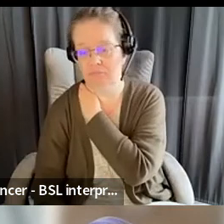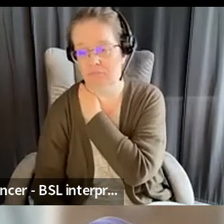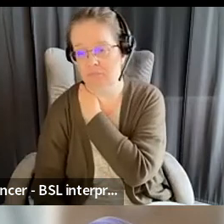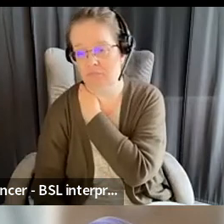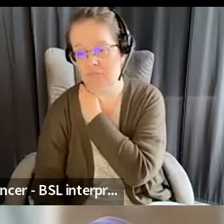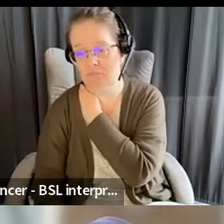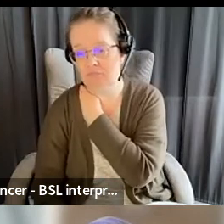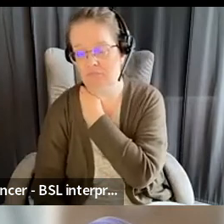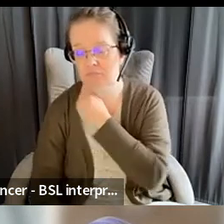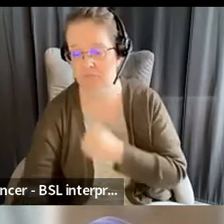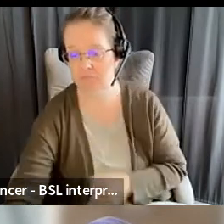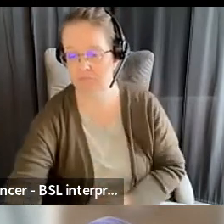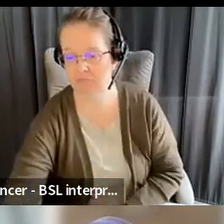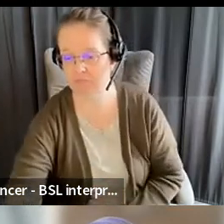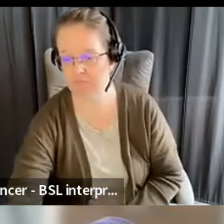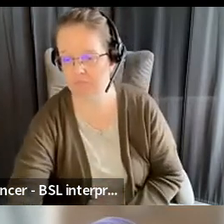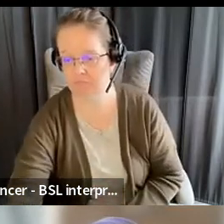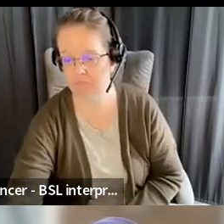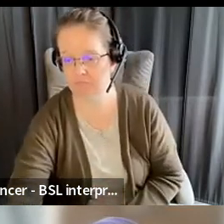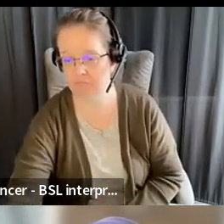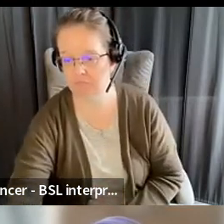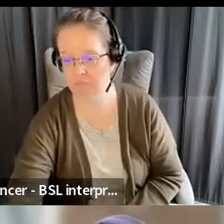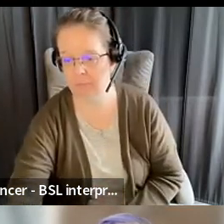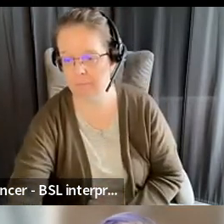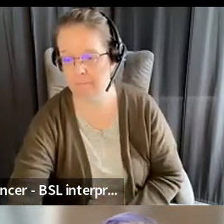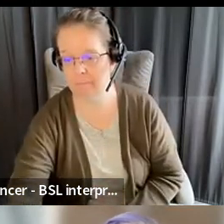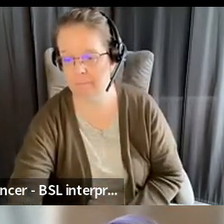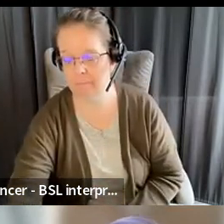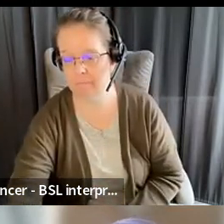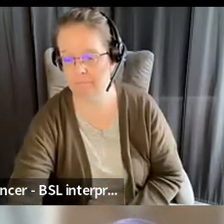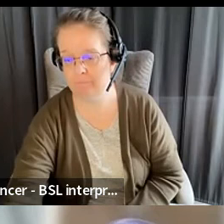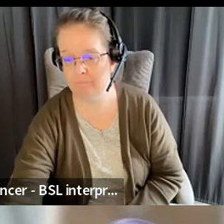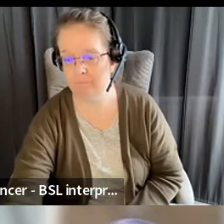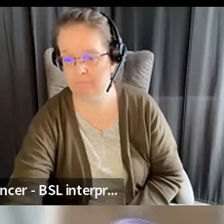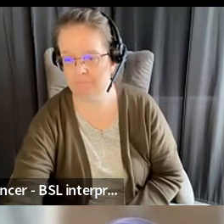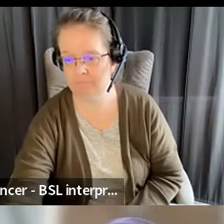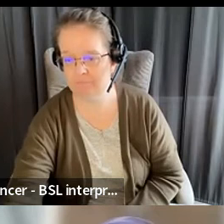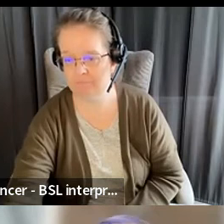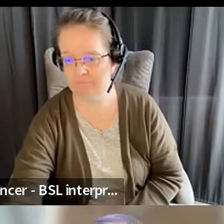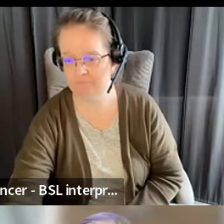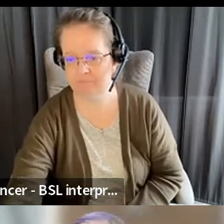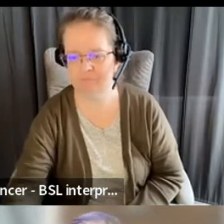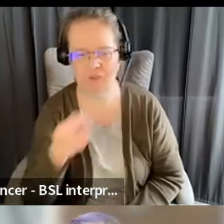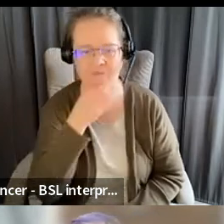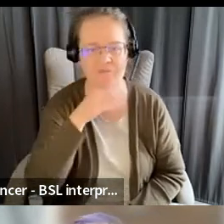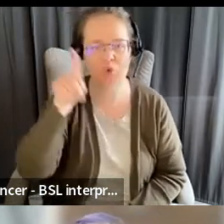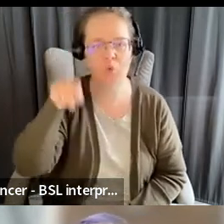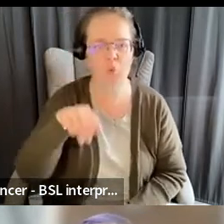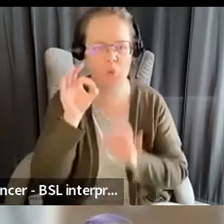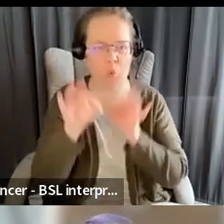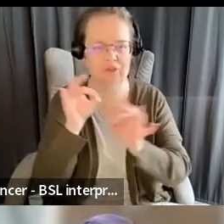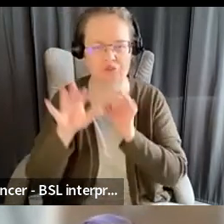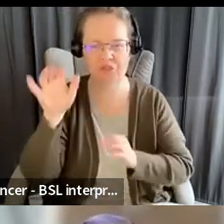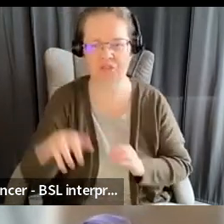Just having a quick look through. Yeah. There's quite a few though. Yeah, absolutely. And I think